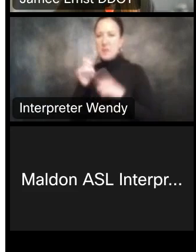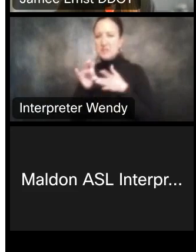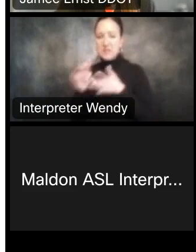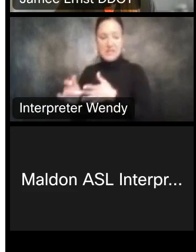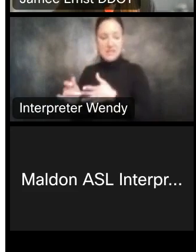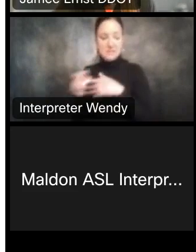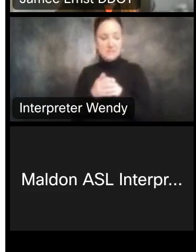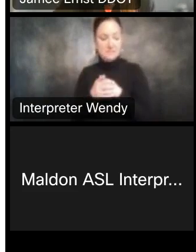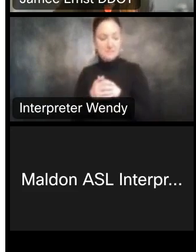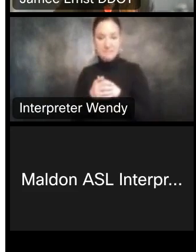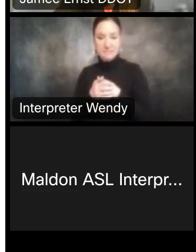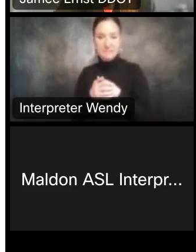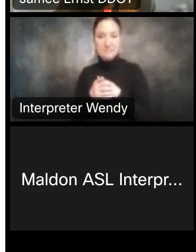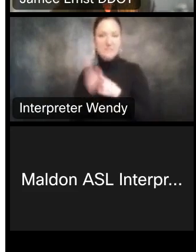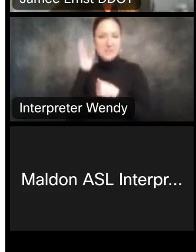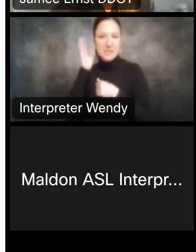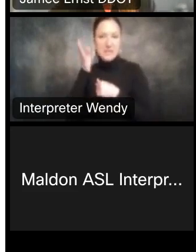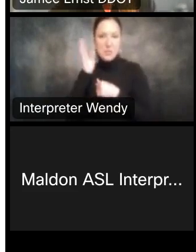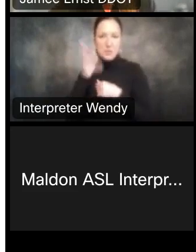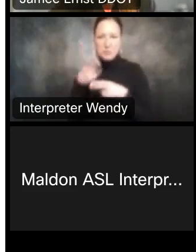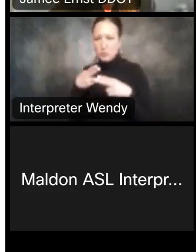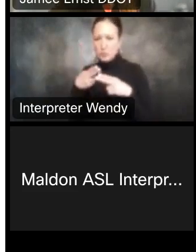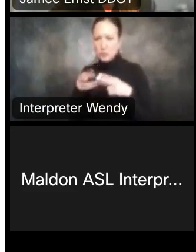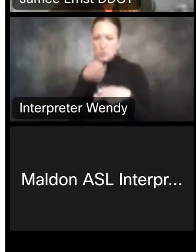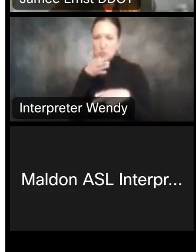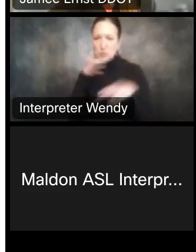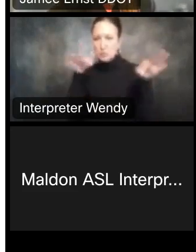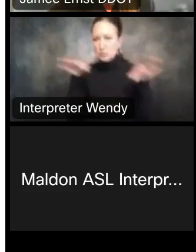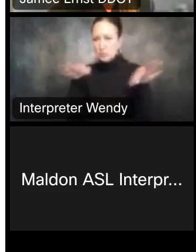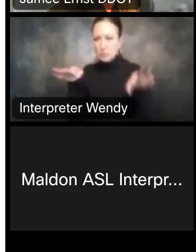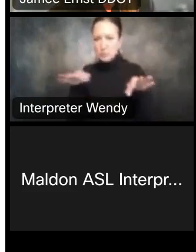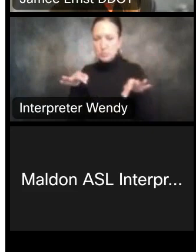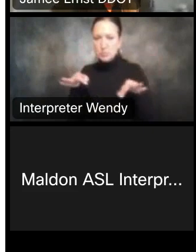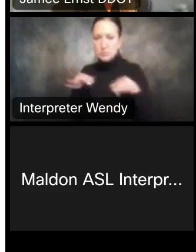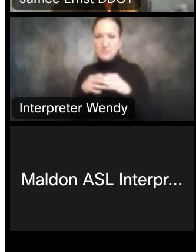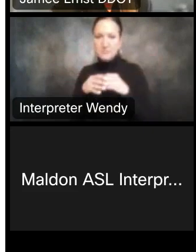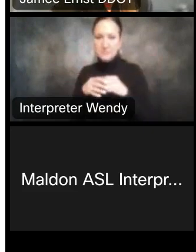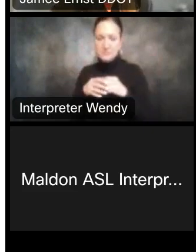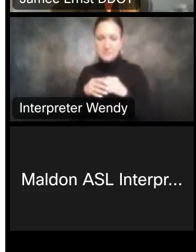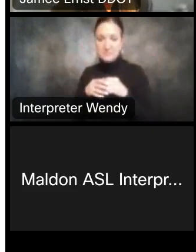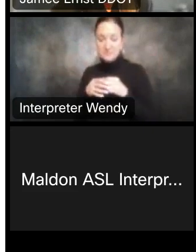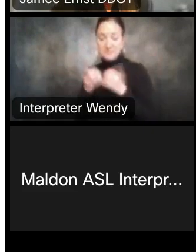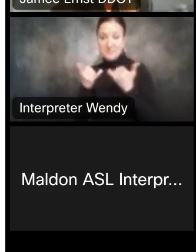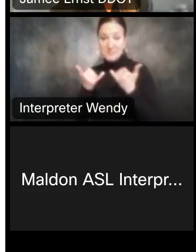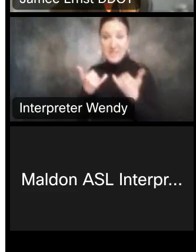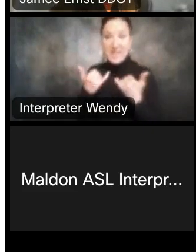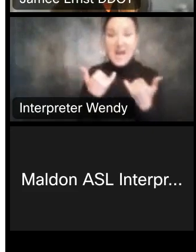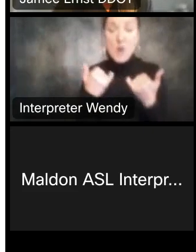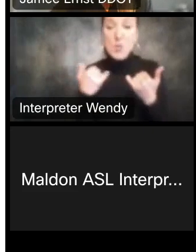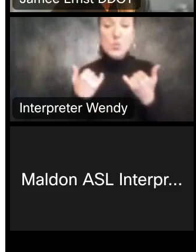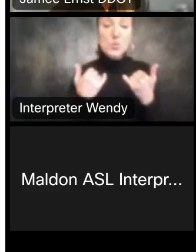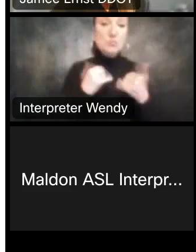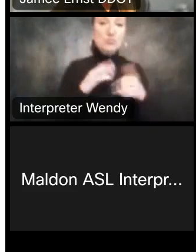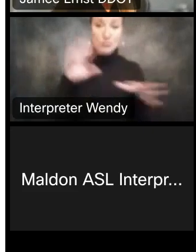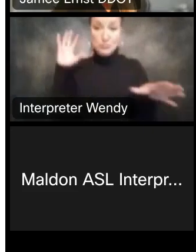consulting team. And they will be speaking to you shortly in the project. So I'll now provide an overview.